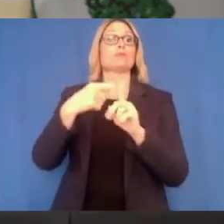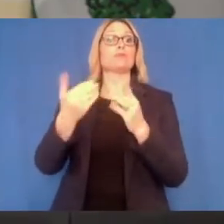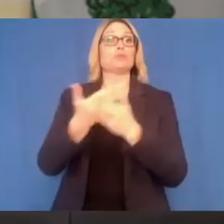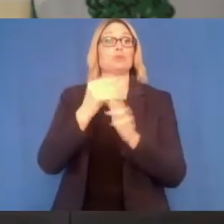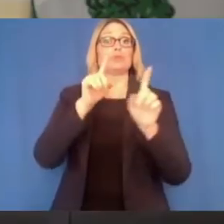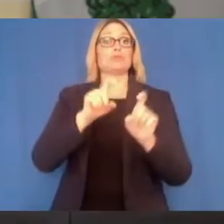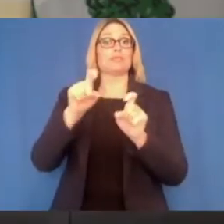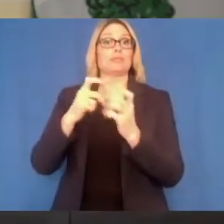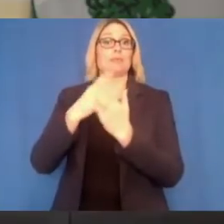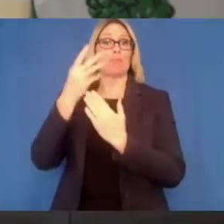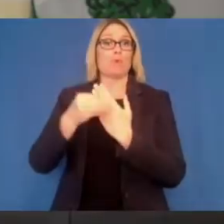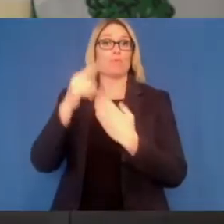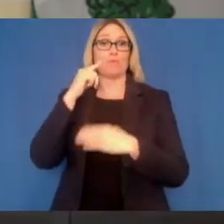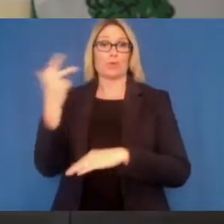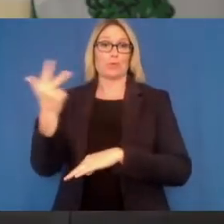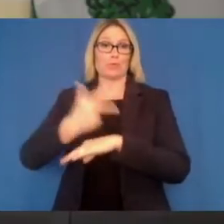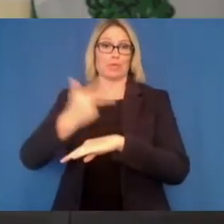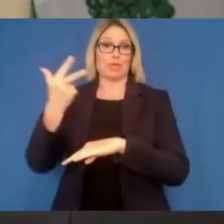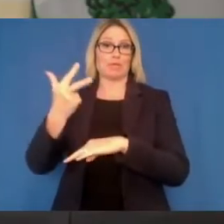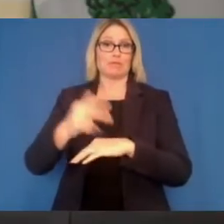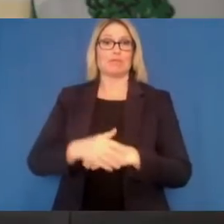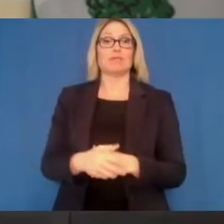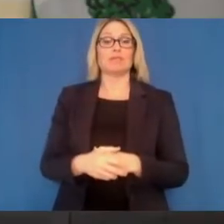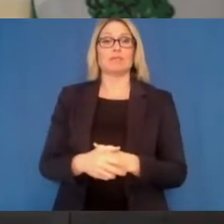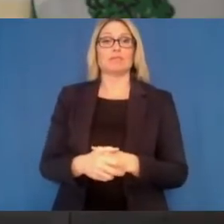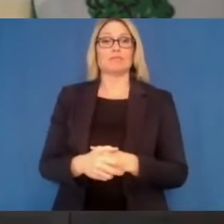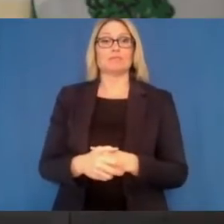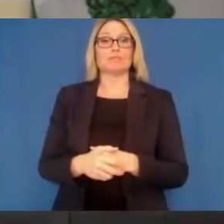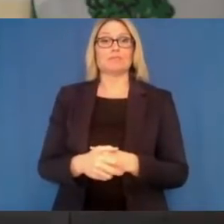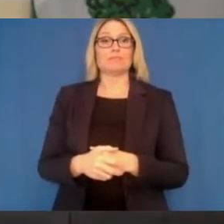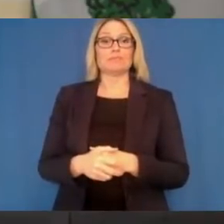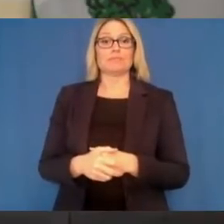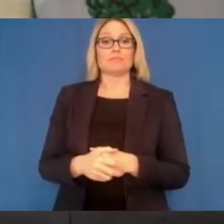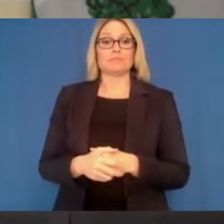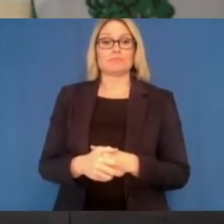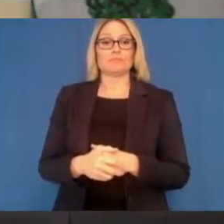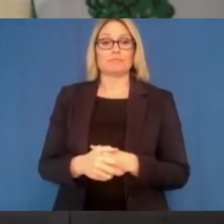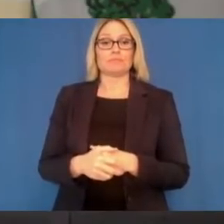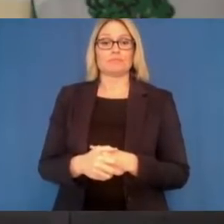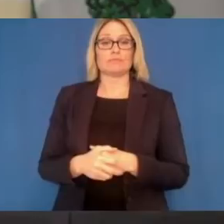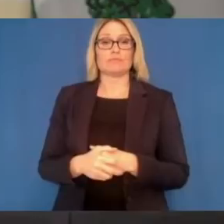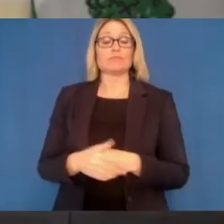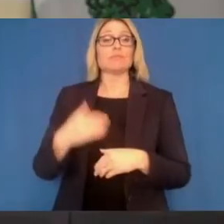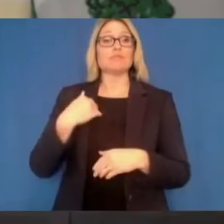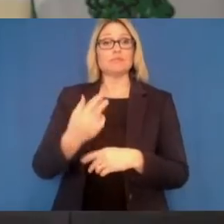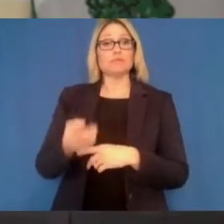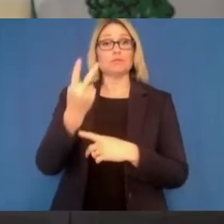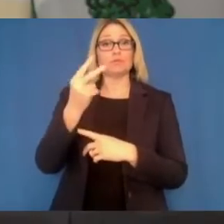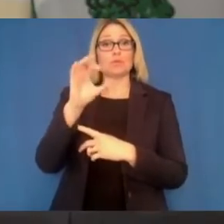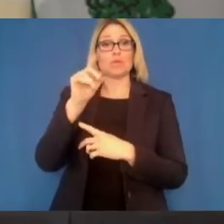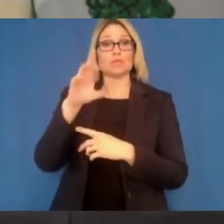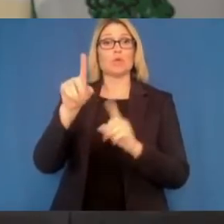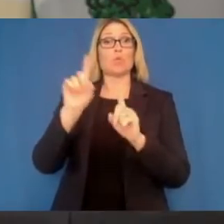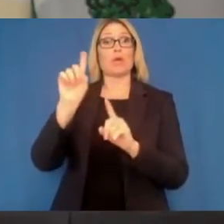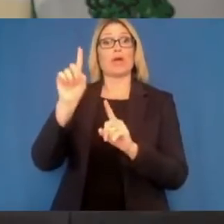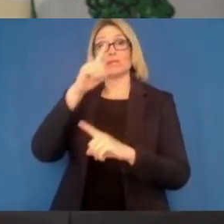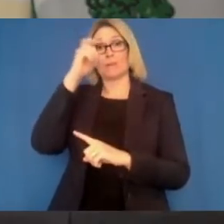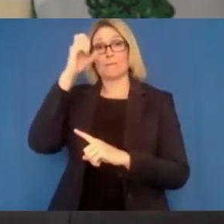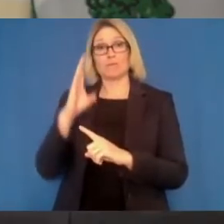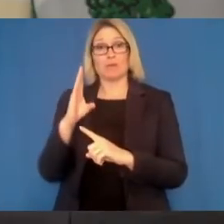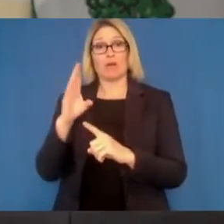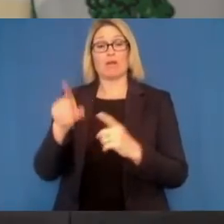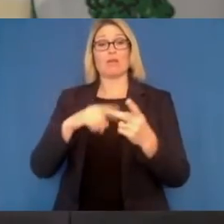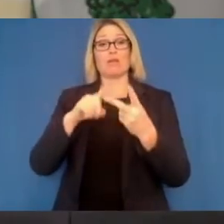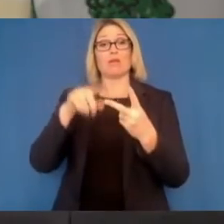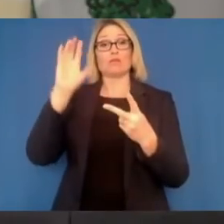the next 3 days. Essentially what we have is 2 clusters of cases, one in Charlottetown and one in Summerside, that we've not